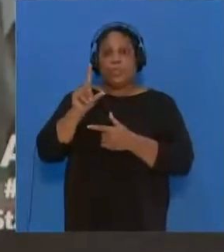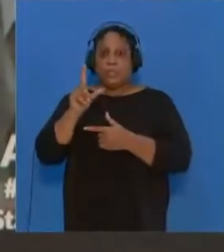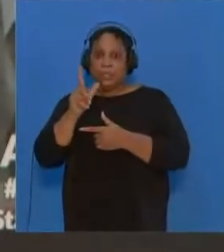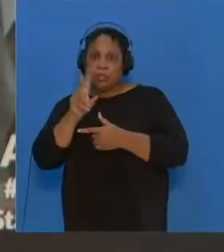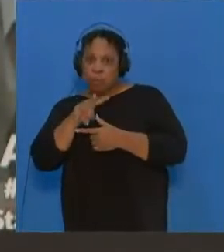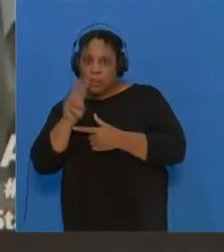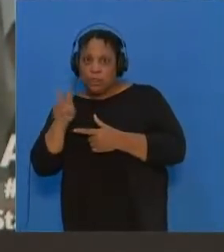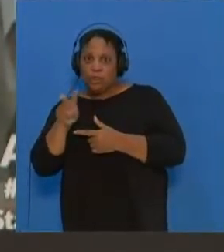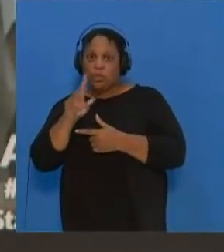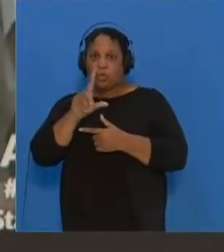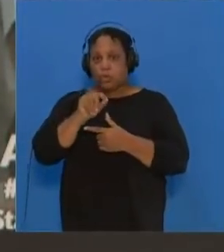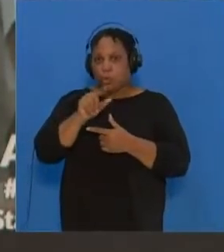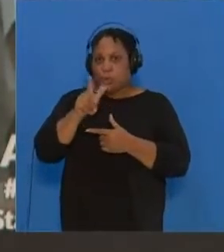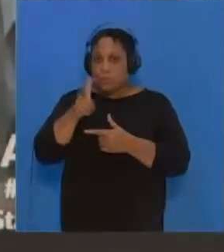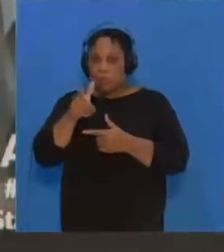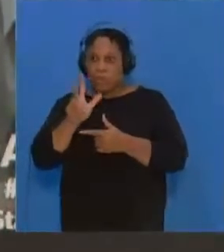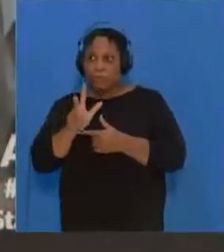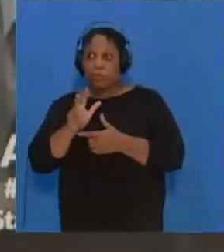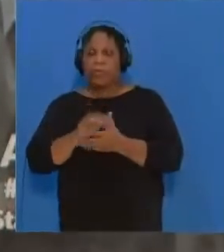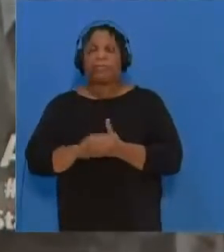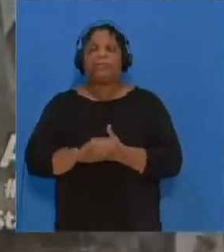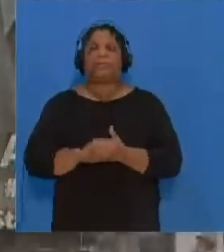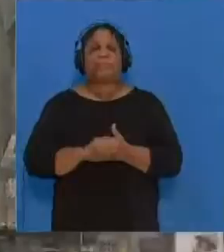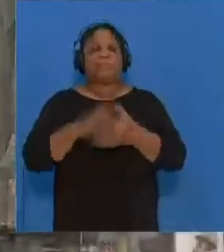2023. Thank you.